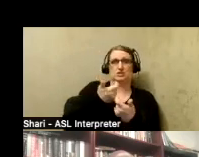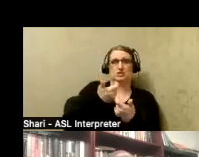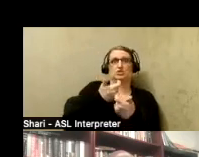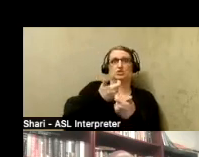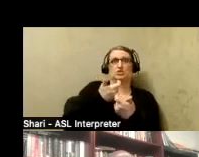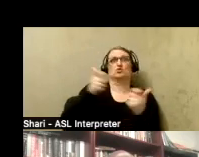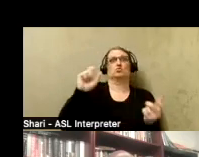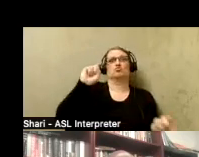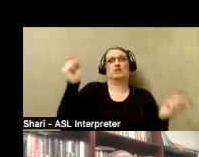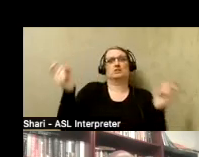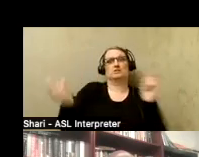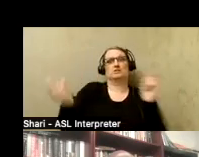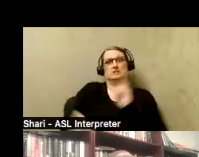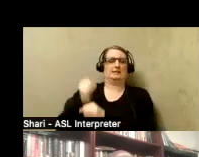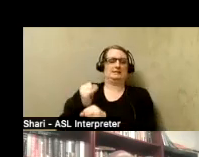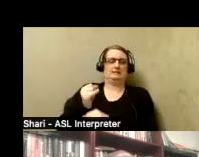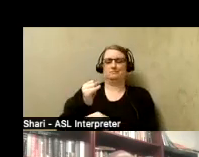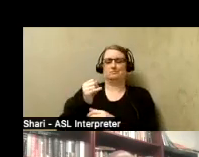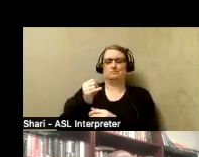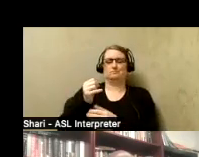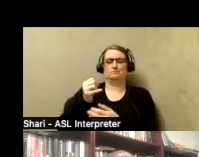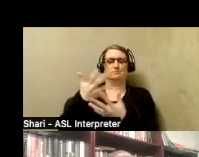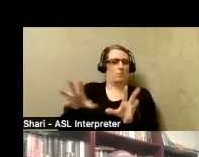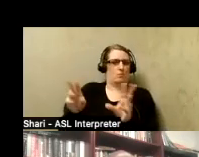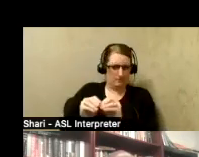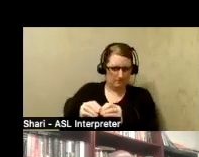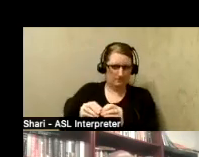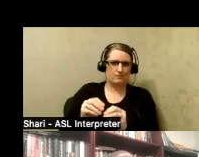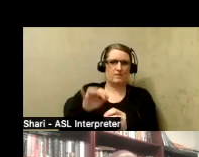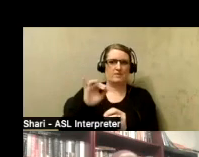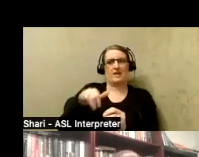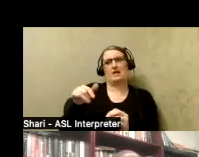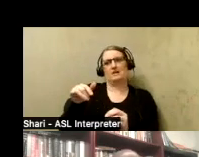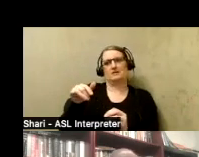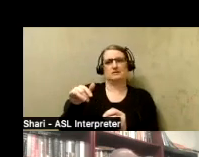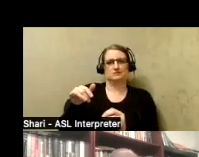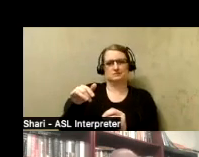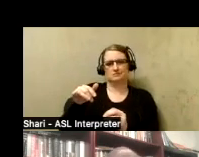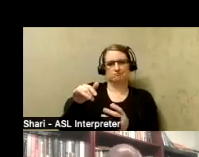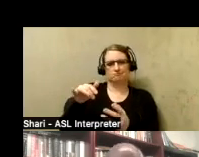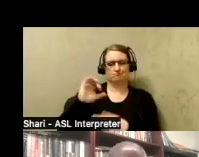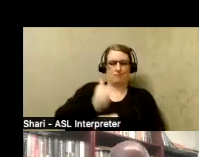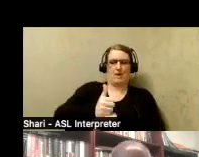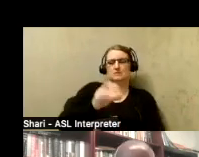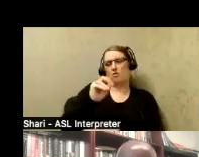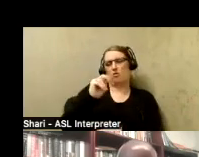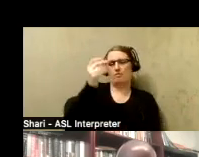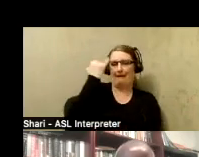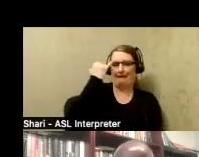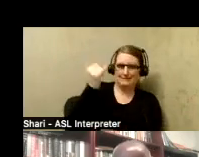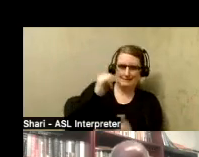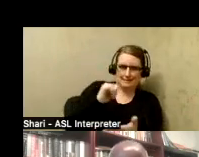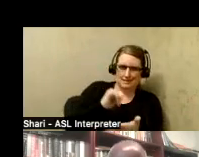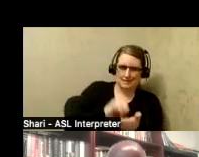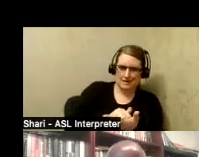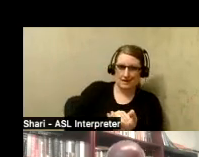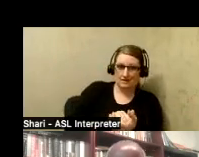the institutionalization that was pursued afterward on the basis of the idea that